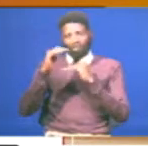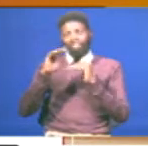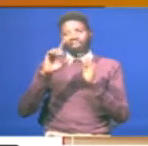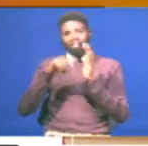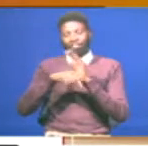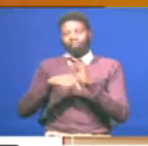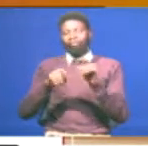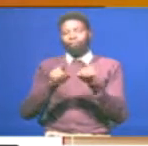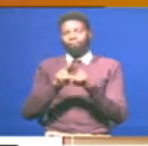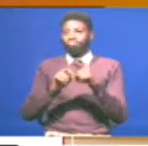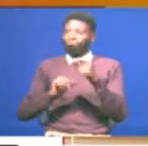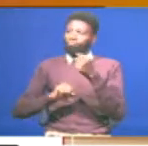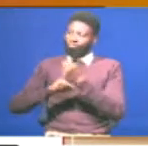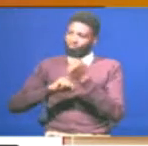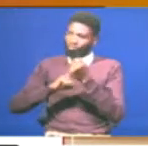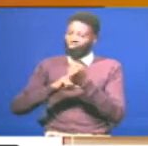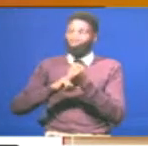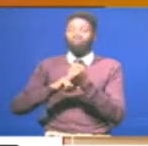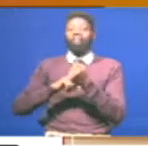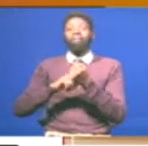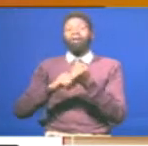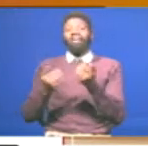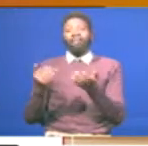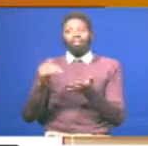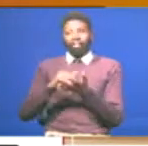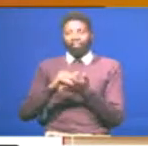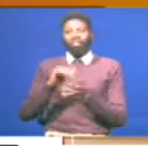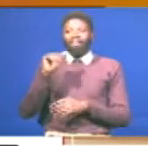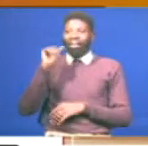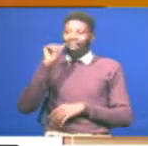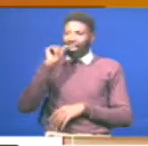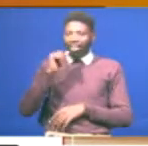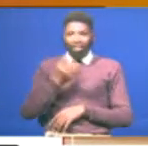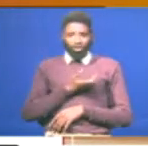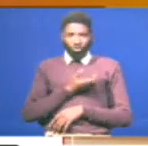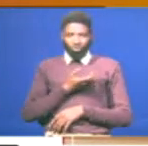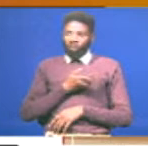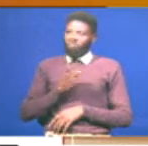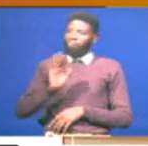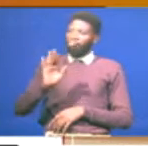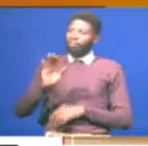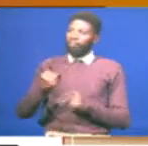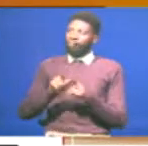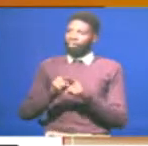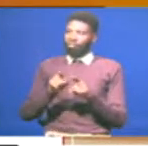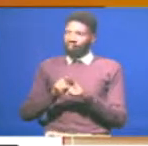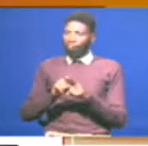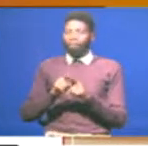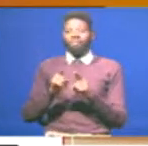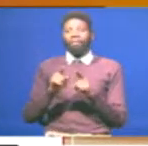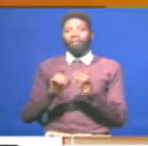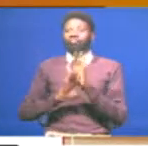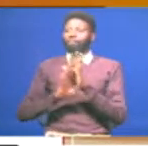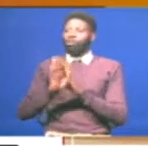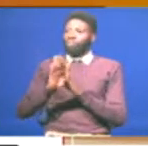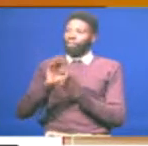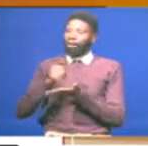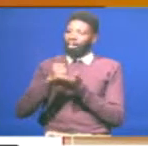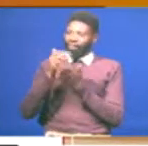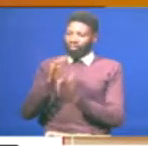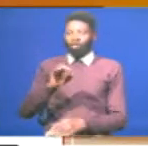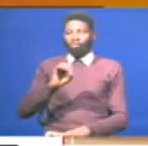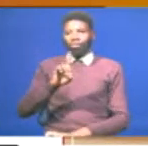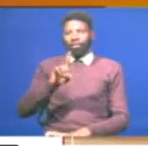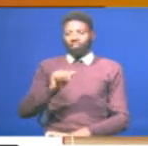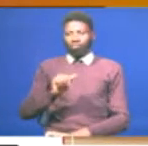a scholarship, British Council. Then it was overseas development assistance, ODA, to